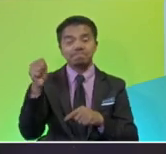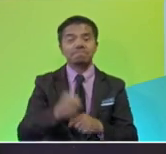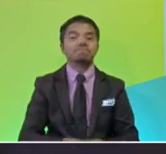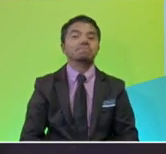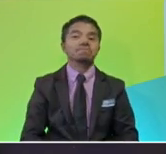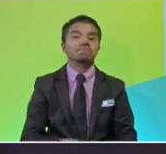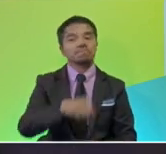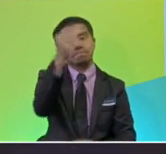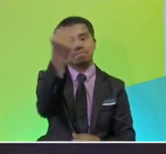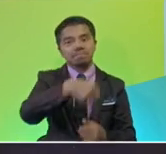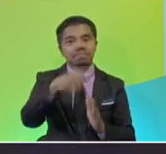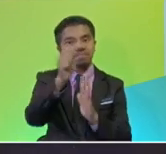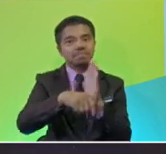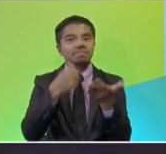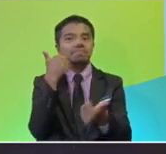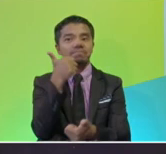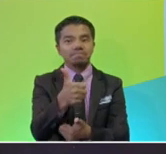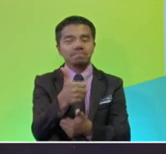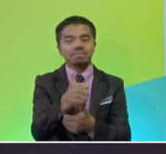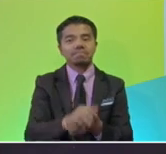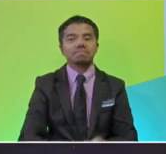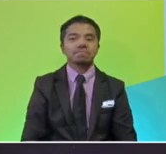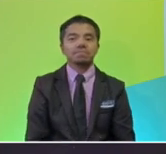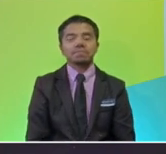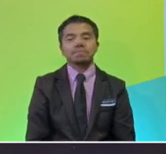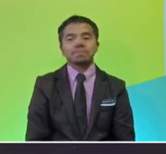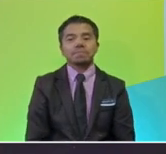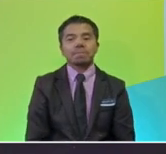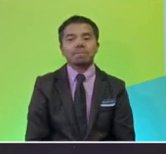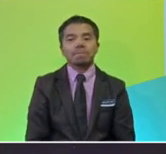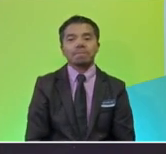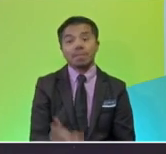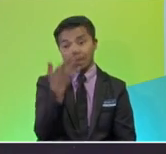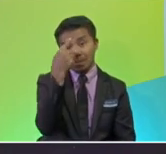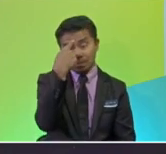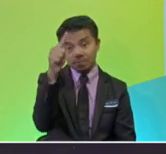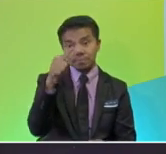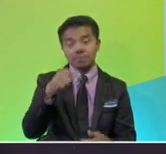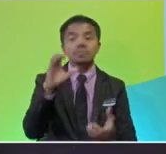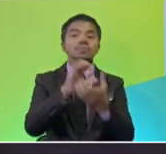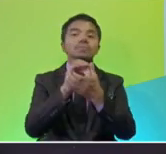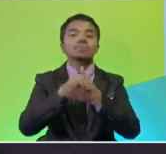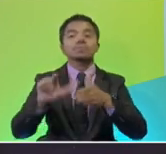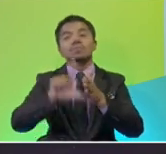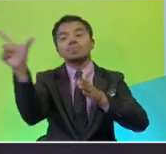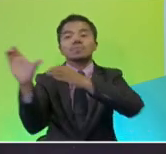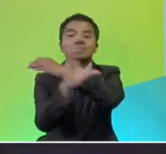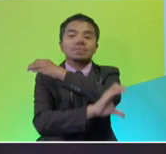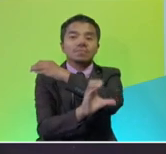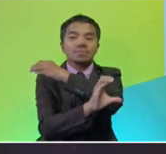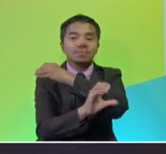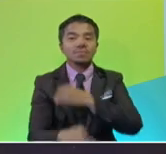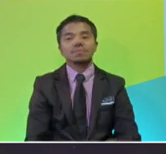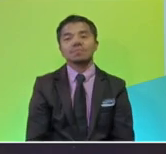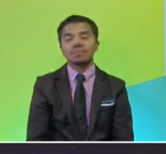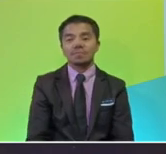much, coaches. So we can send these athletes for the right sport for international school sports games. Mm-hmm. But how did our pupils do for this activity?